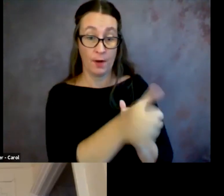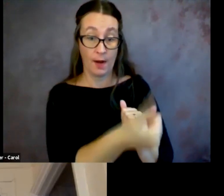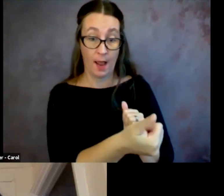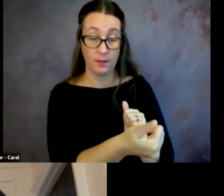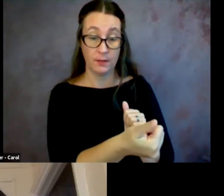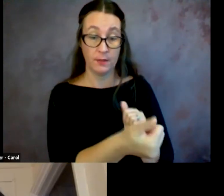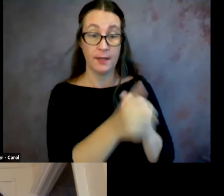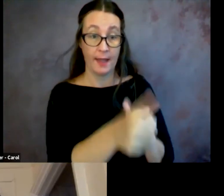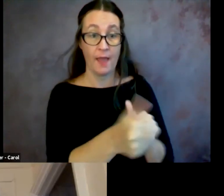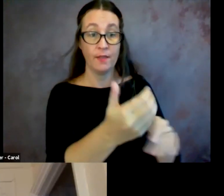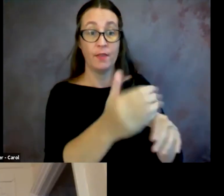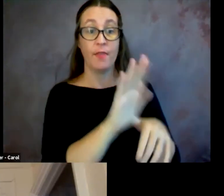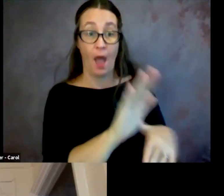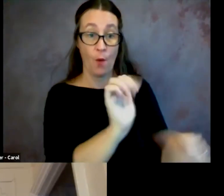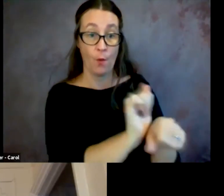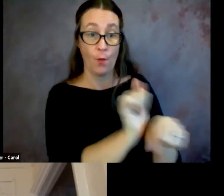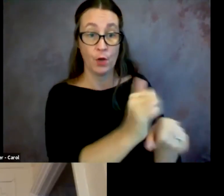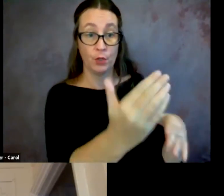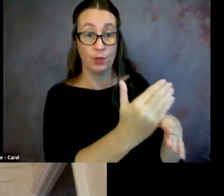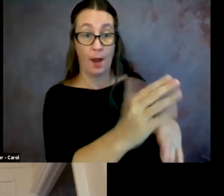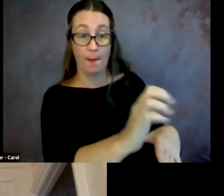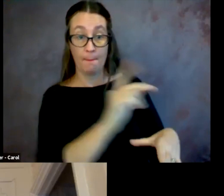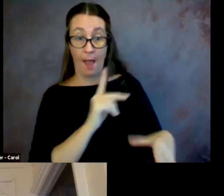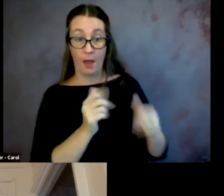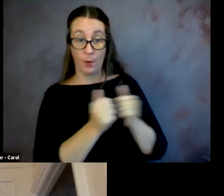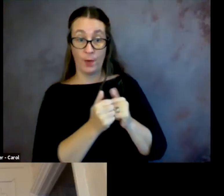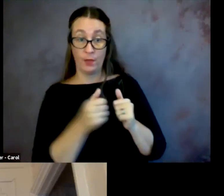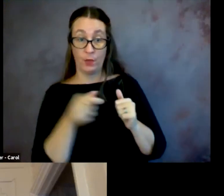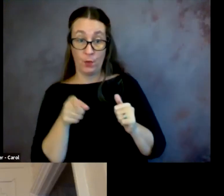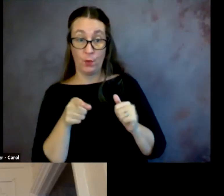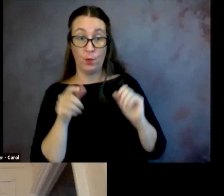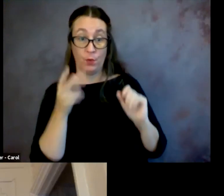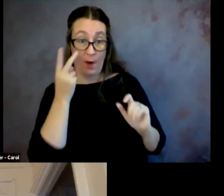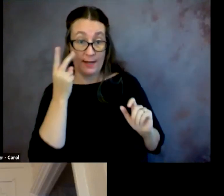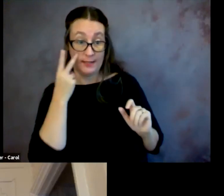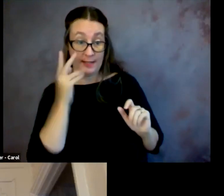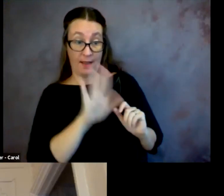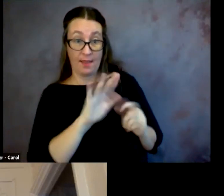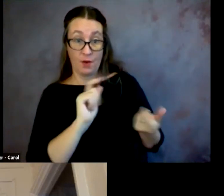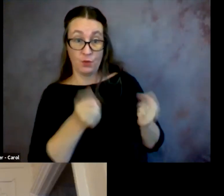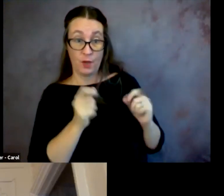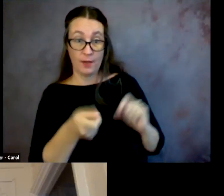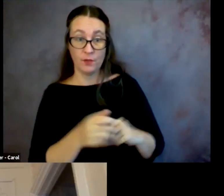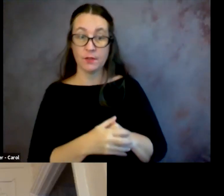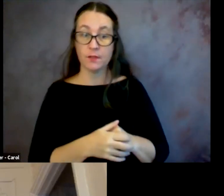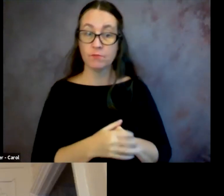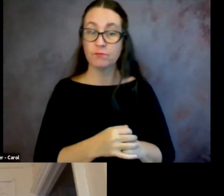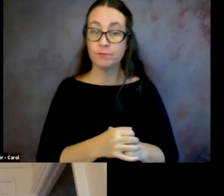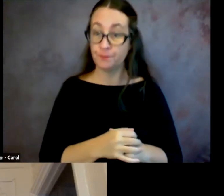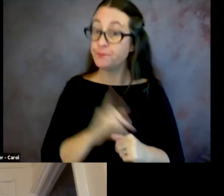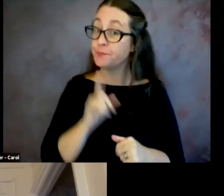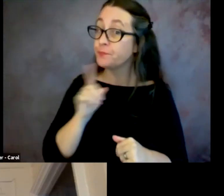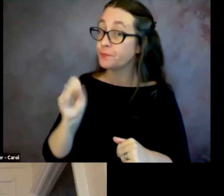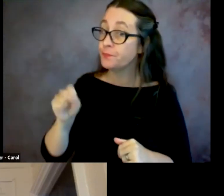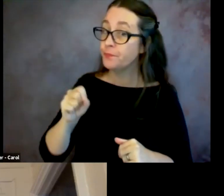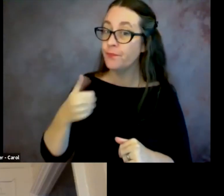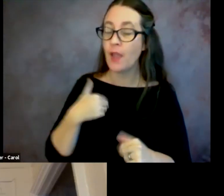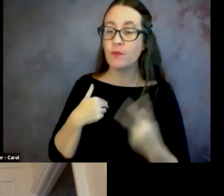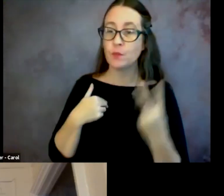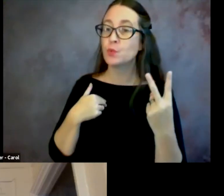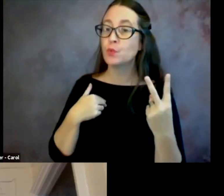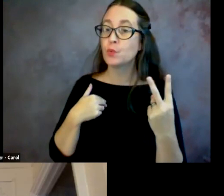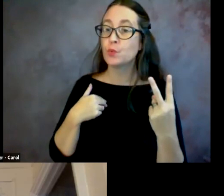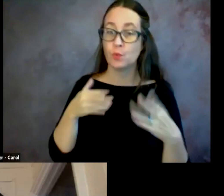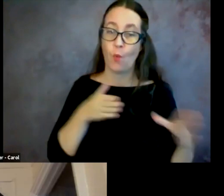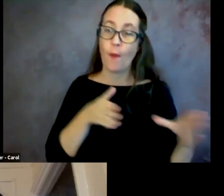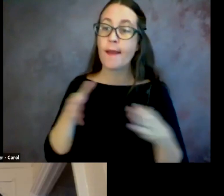back with you? Can you see their changes if they have their own copy? Sure. So there's two ways to do this.